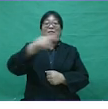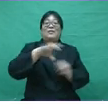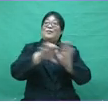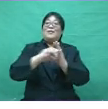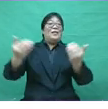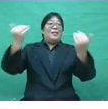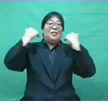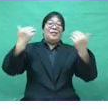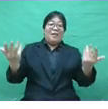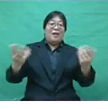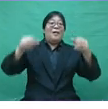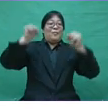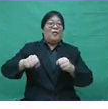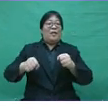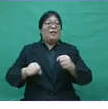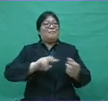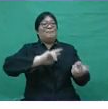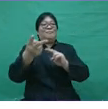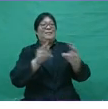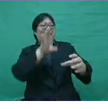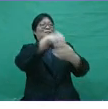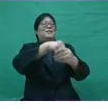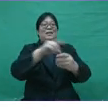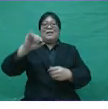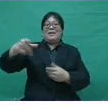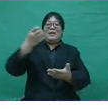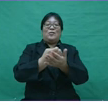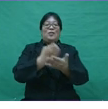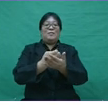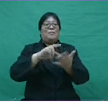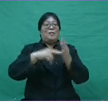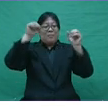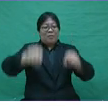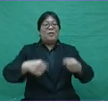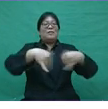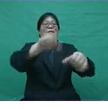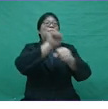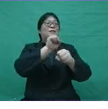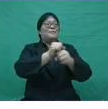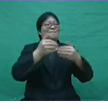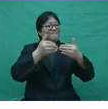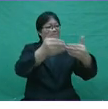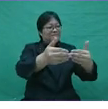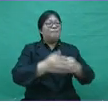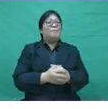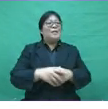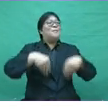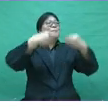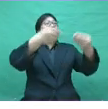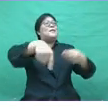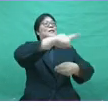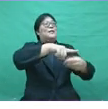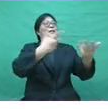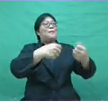could quickly turn to the gig economy to tide them over the period of unemployment, providing them a door to